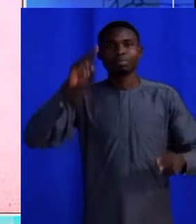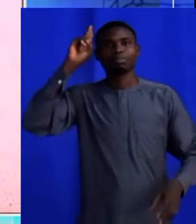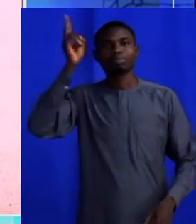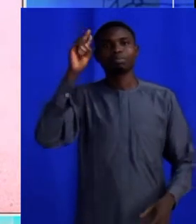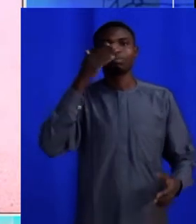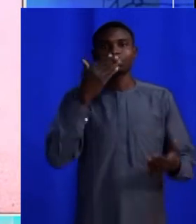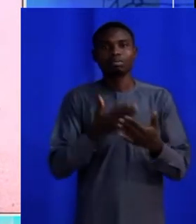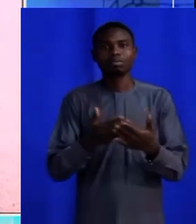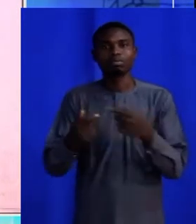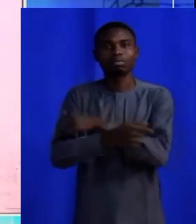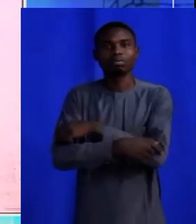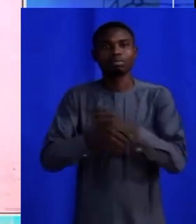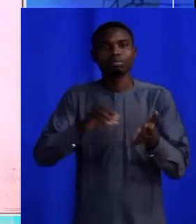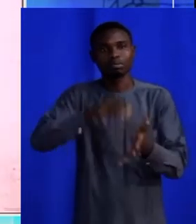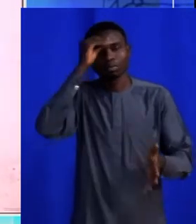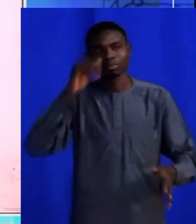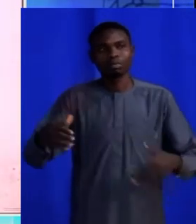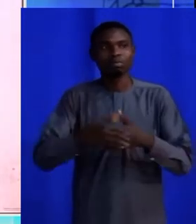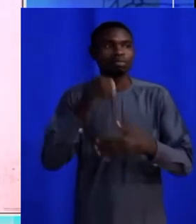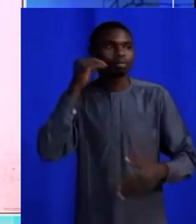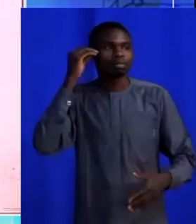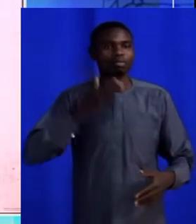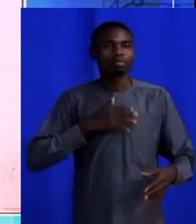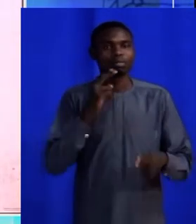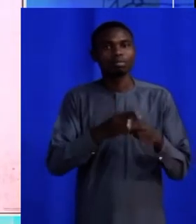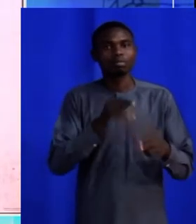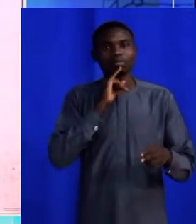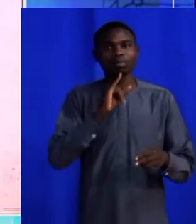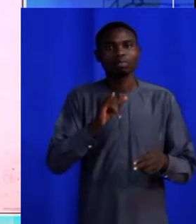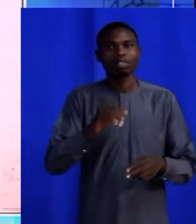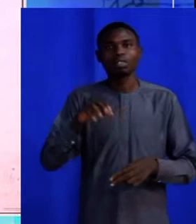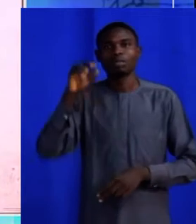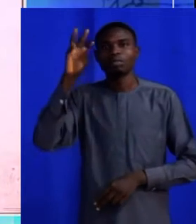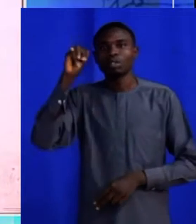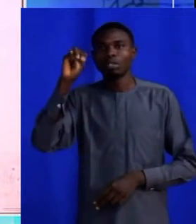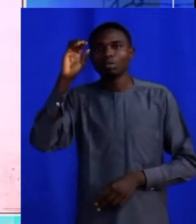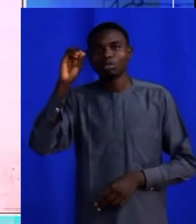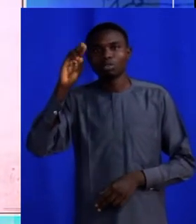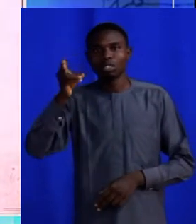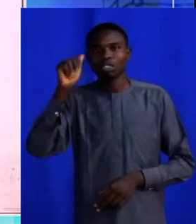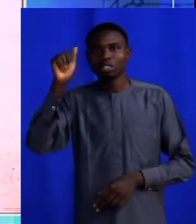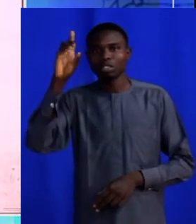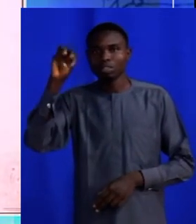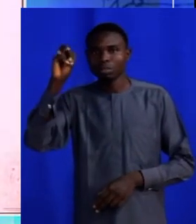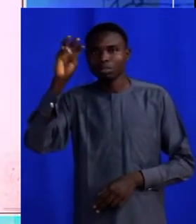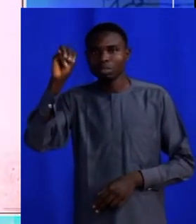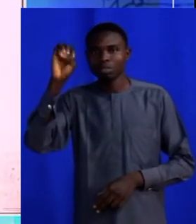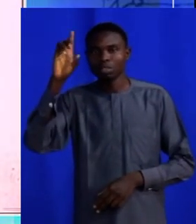Viewers, welcome to the second or to the next episode on e-learning